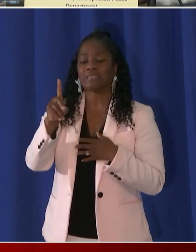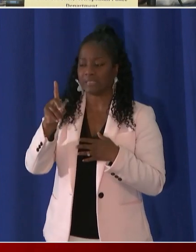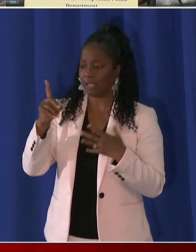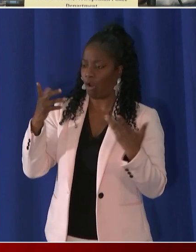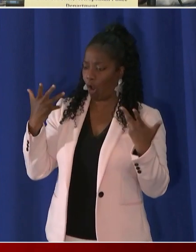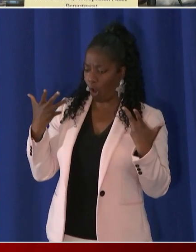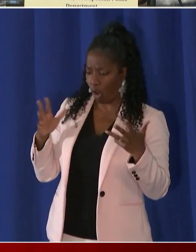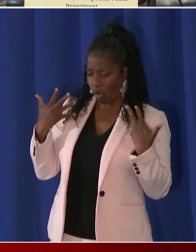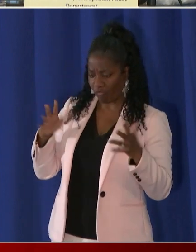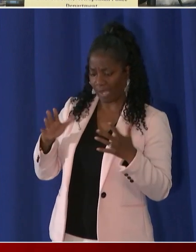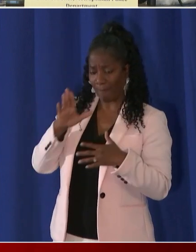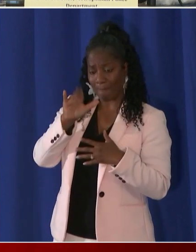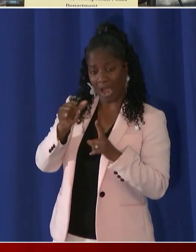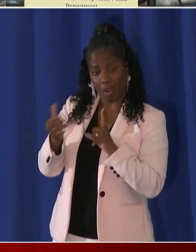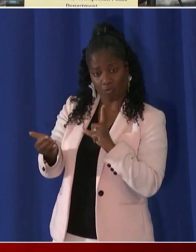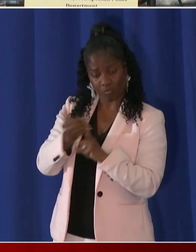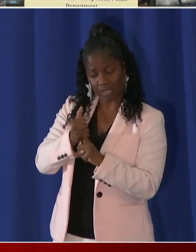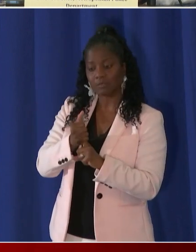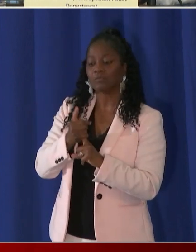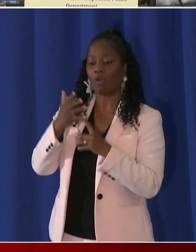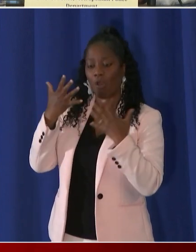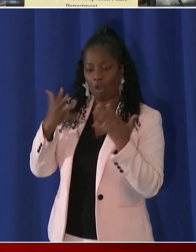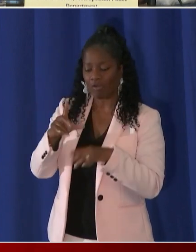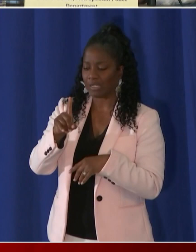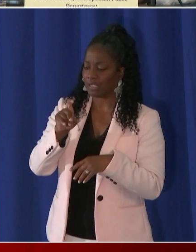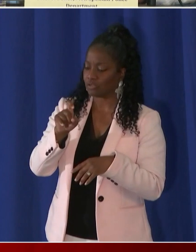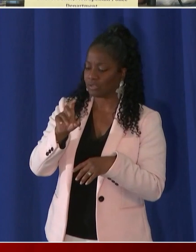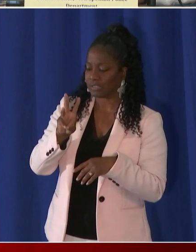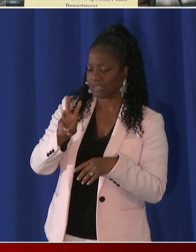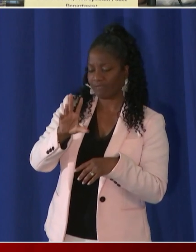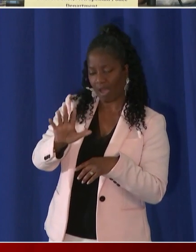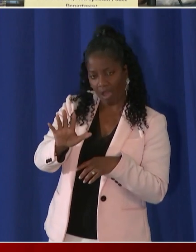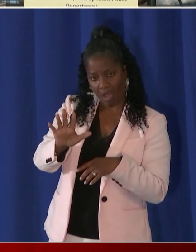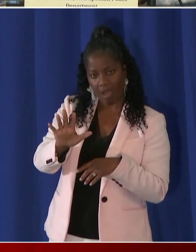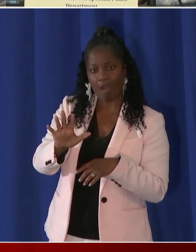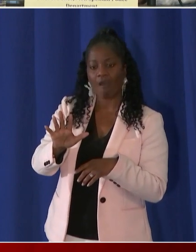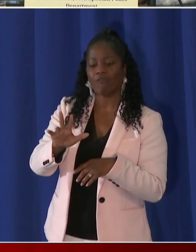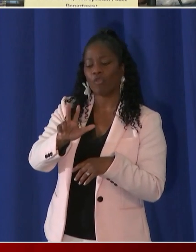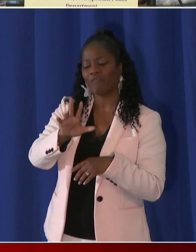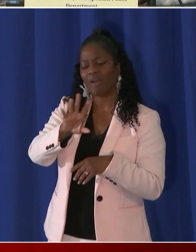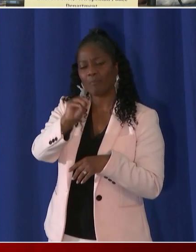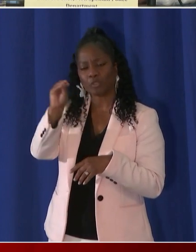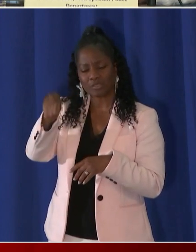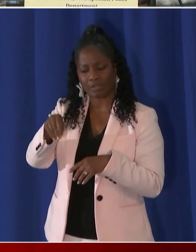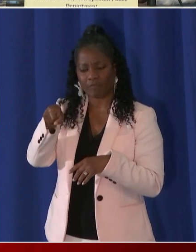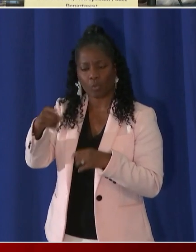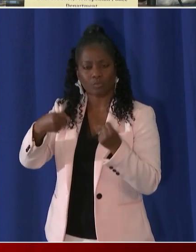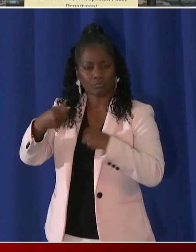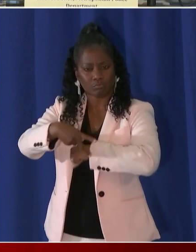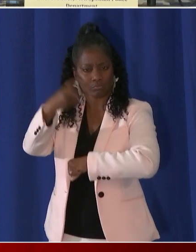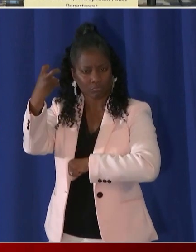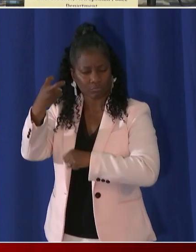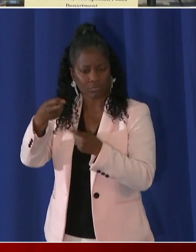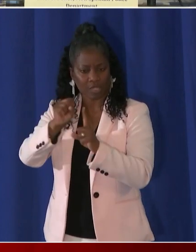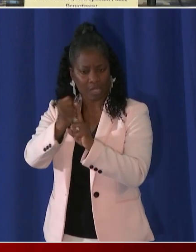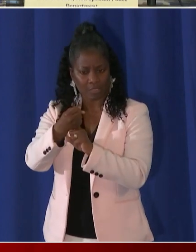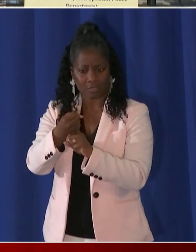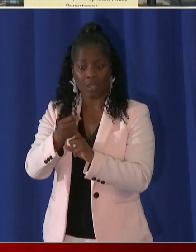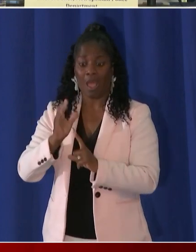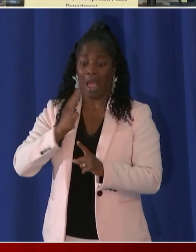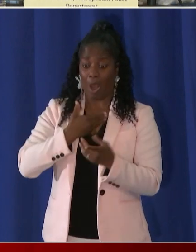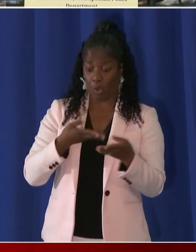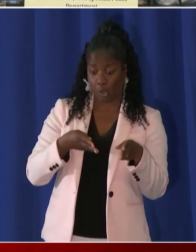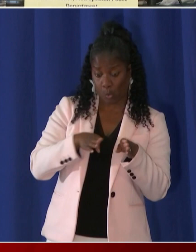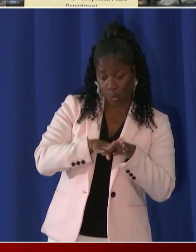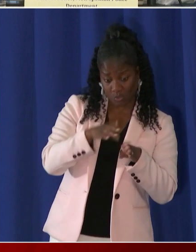arrest 60 of the 165 carjacking cases, or 36% of the carjacking cases. And when you look at what our closure rate is for